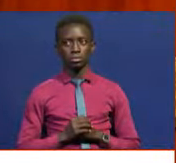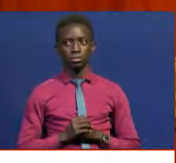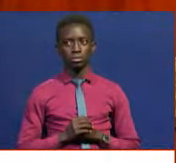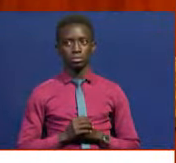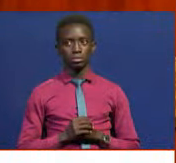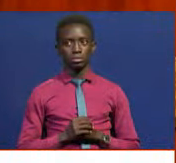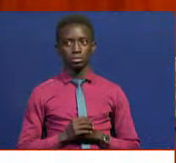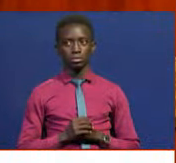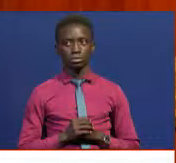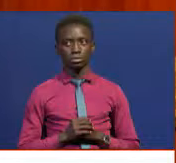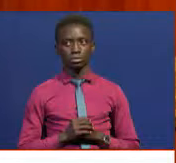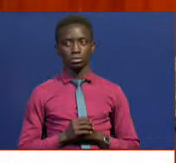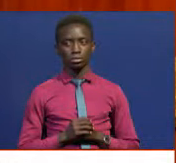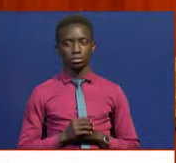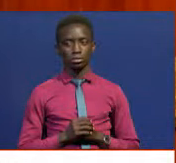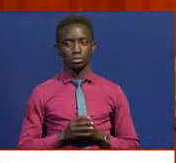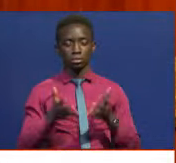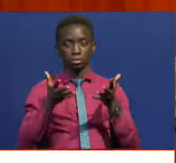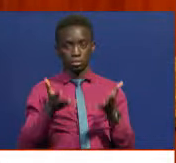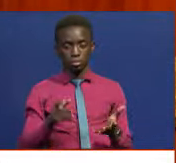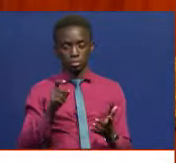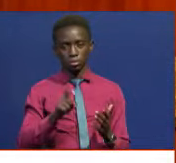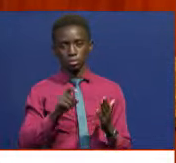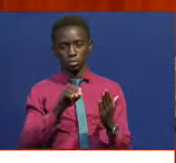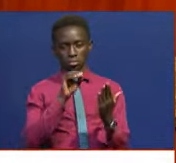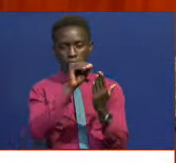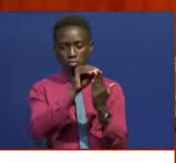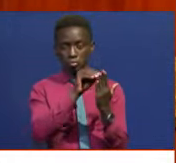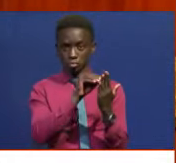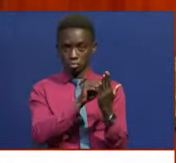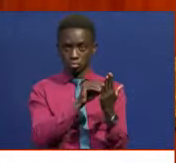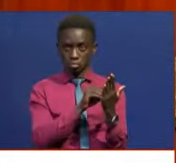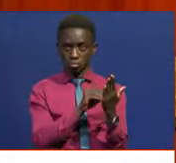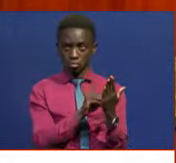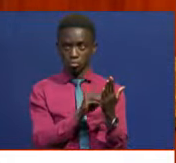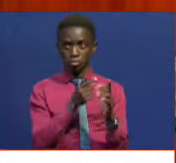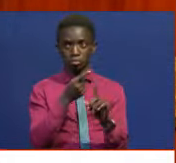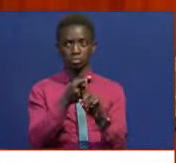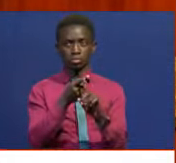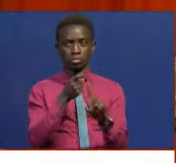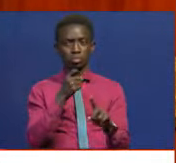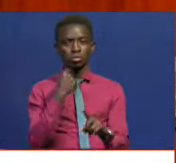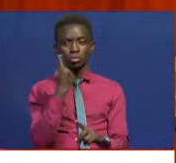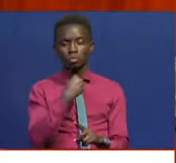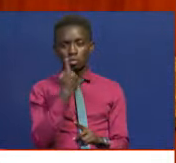That is, I need time to record statement from main contractors